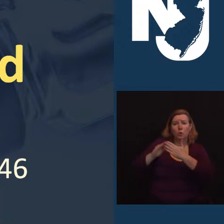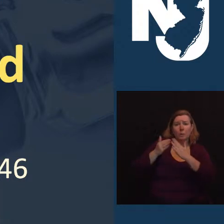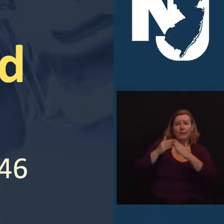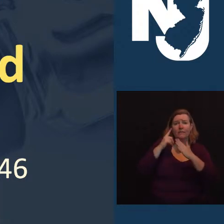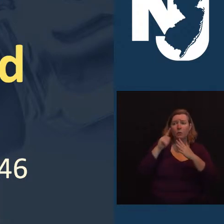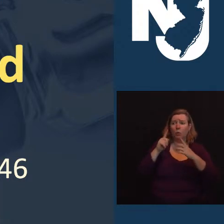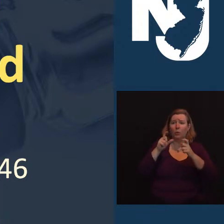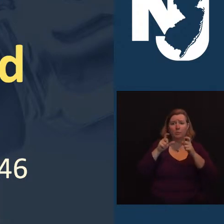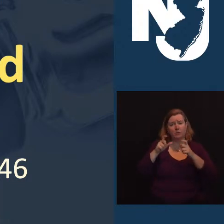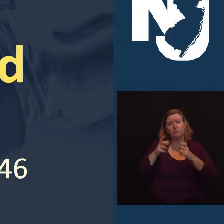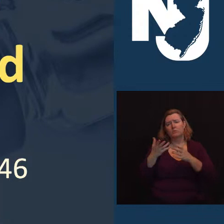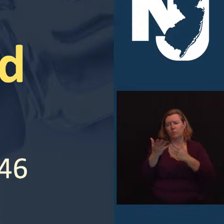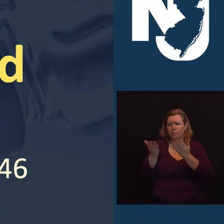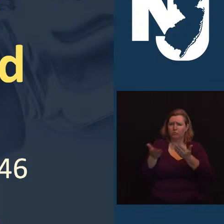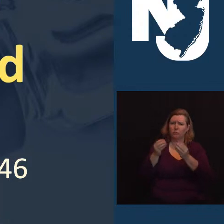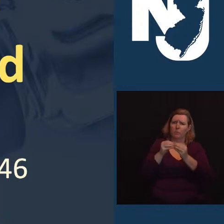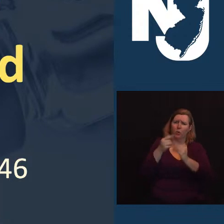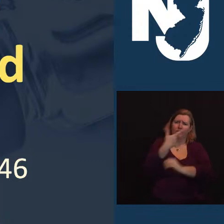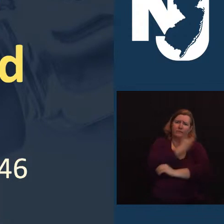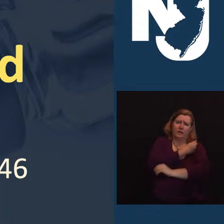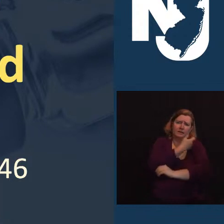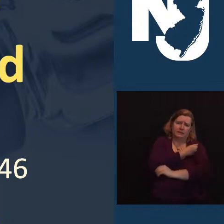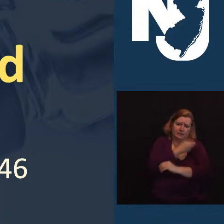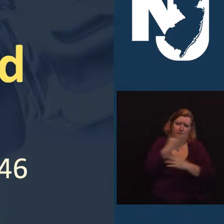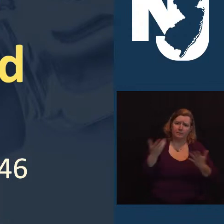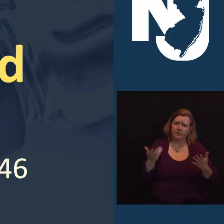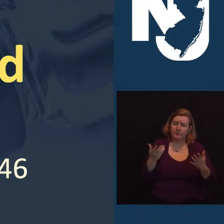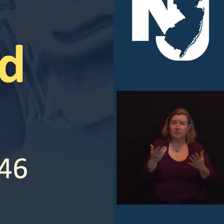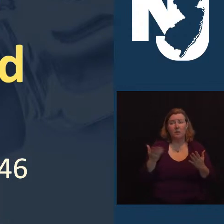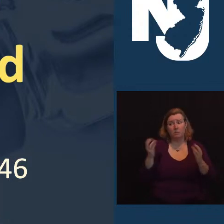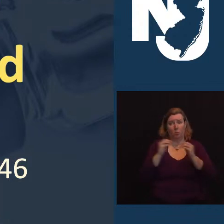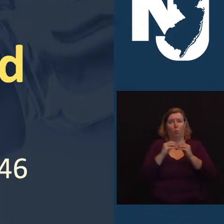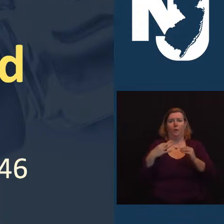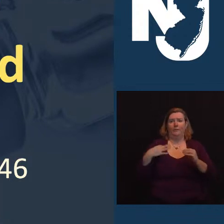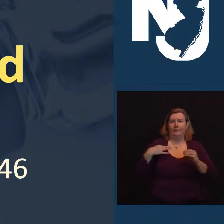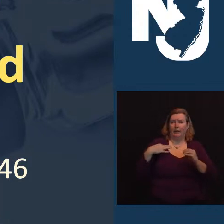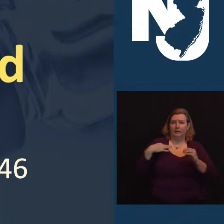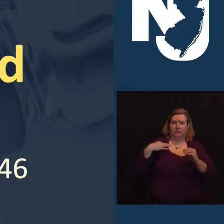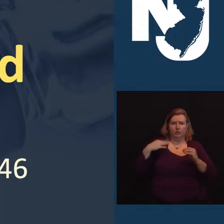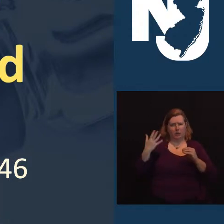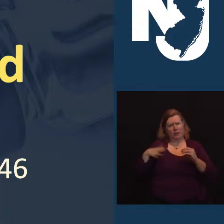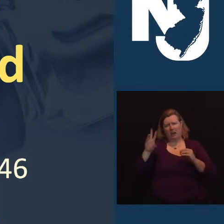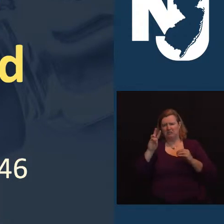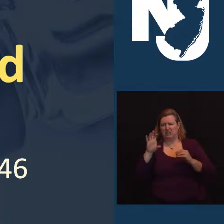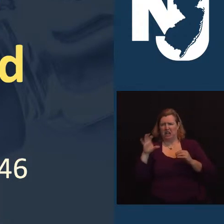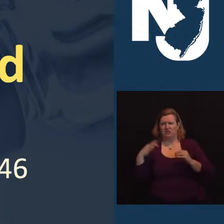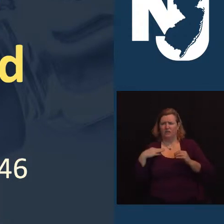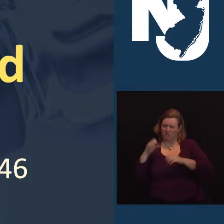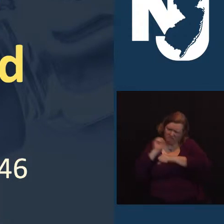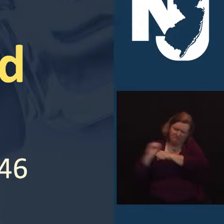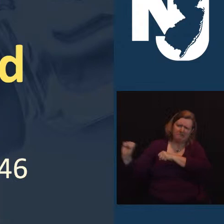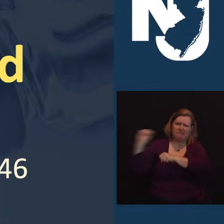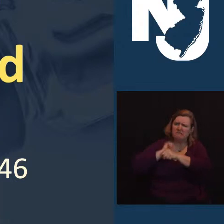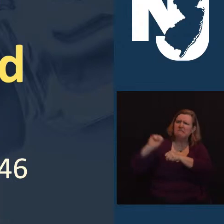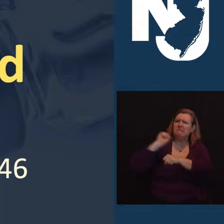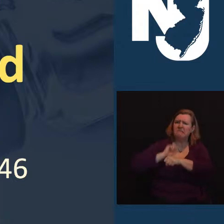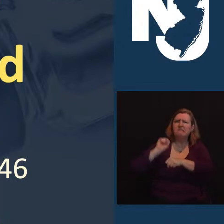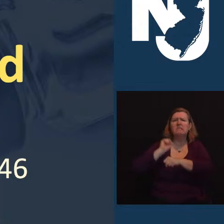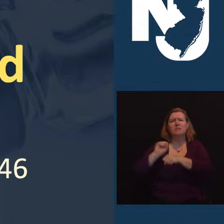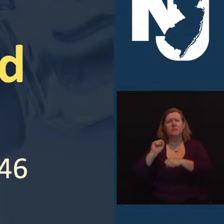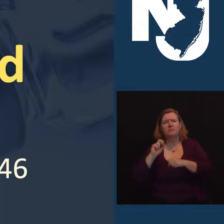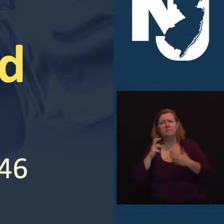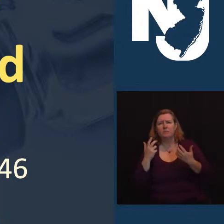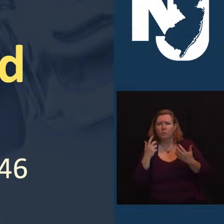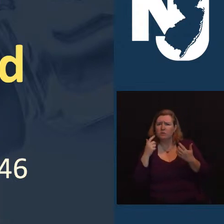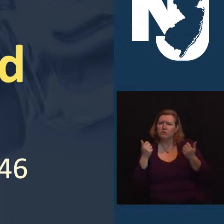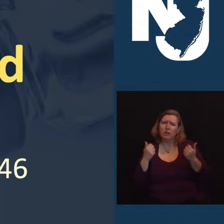addition to the hundreds of incredible local volunteers already working hard in their neighborhoods. We will leave no stone unturned to